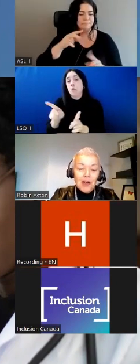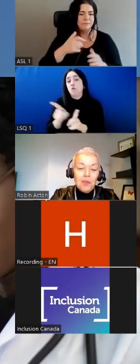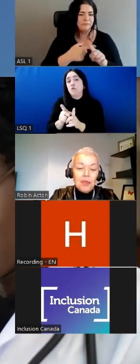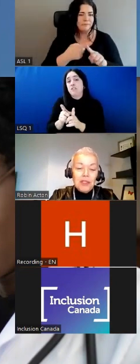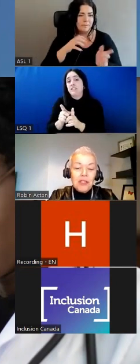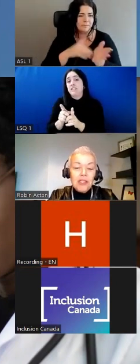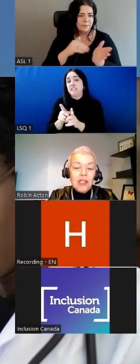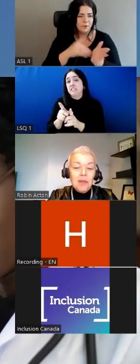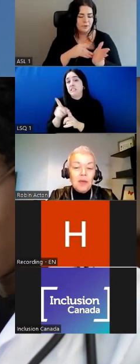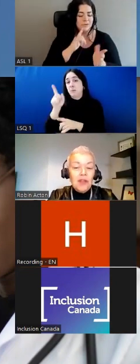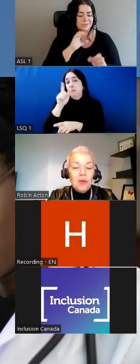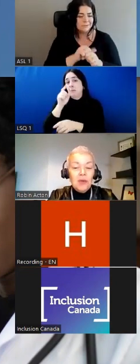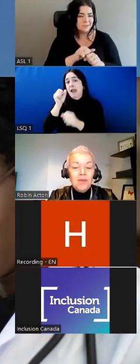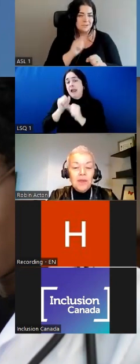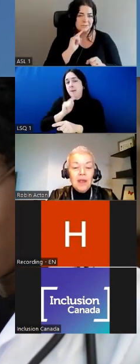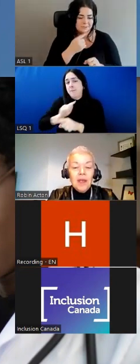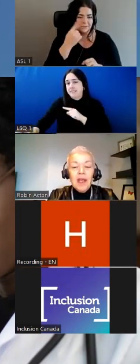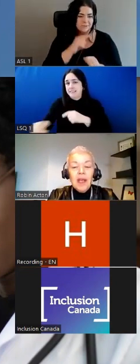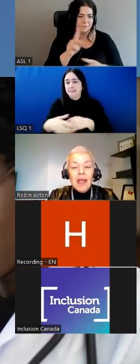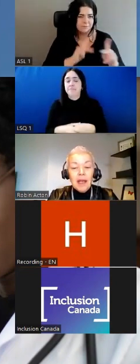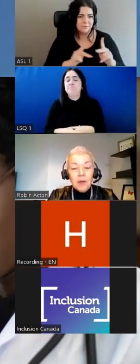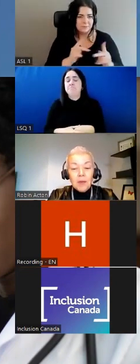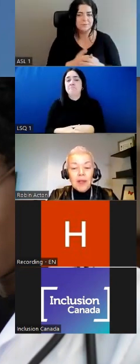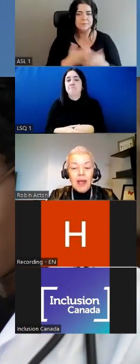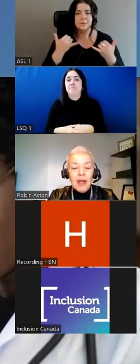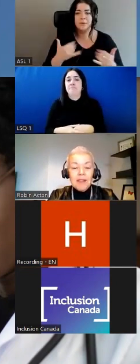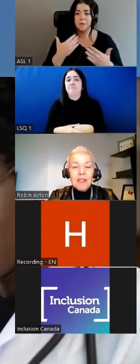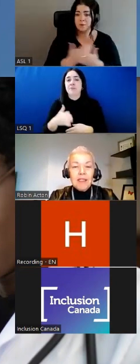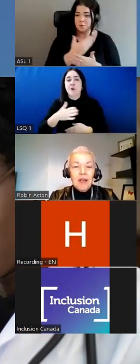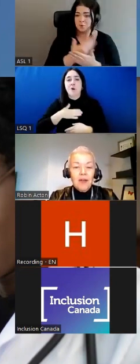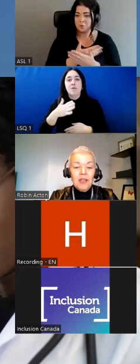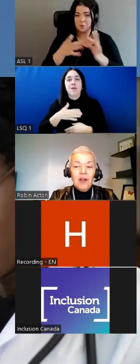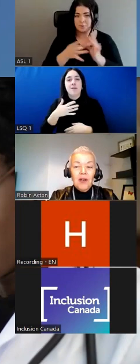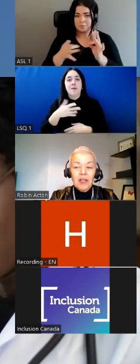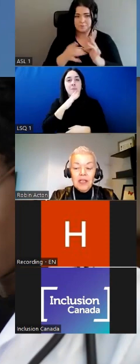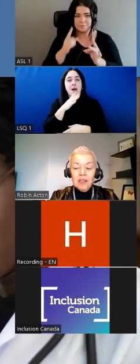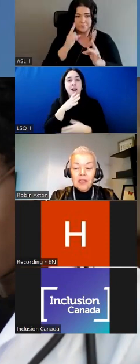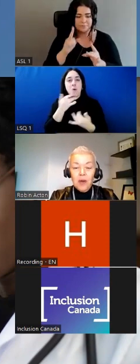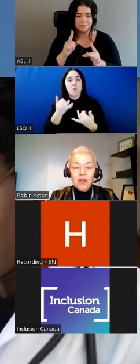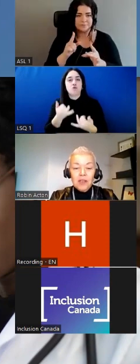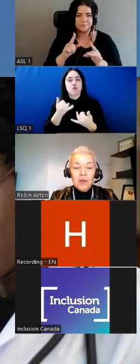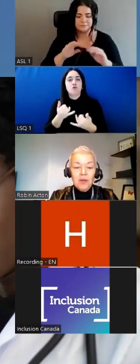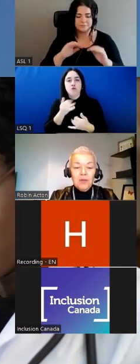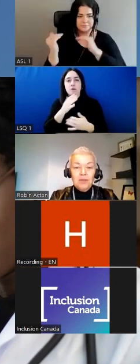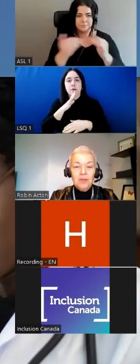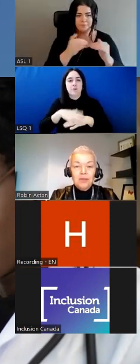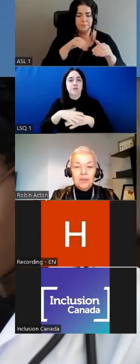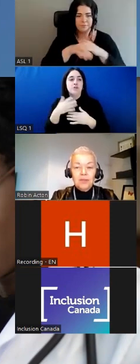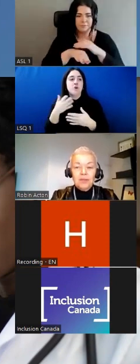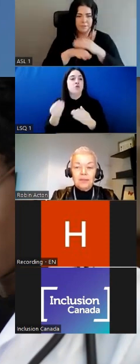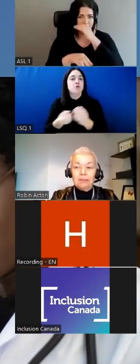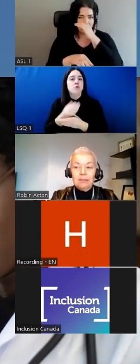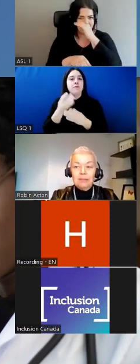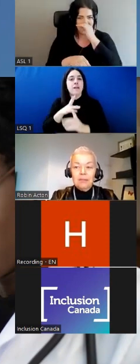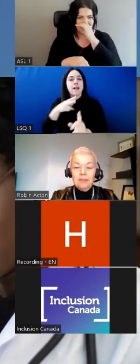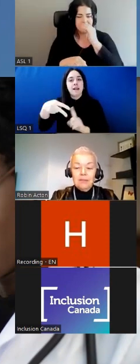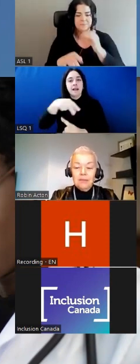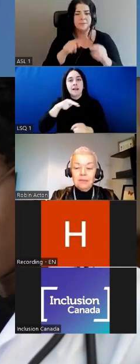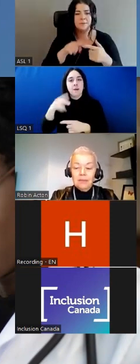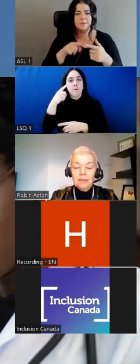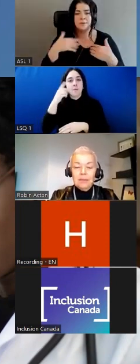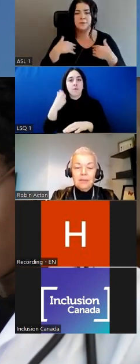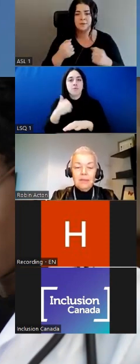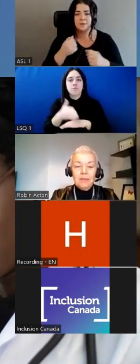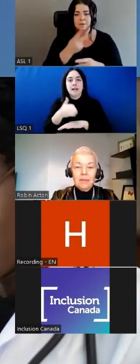to share our new position statement with you. Equitable access to healthcare is possible.